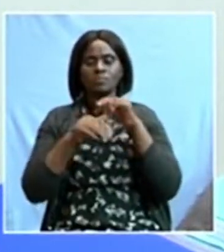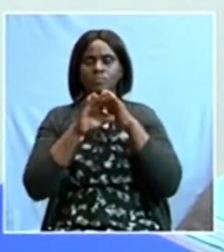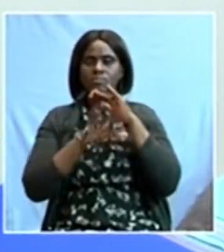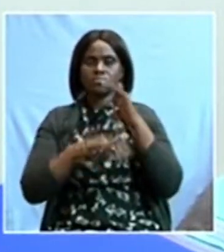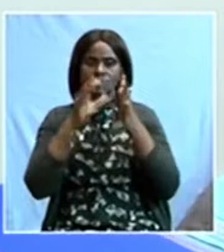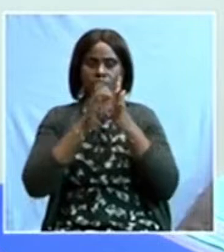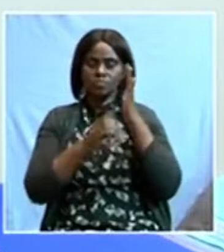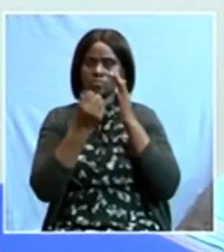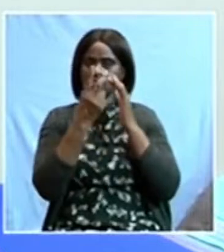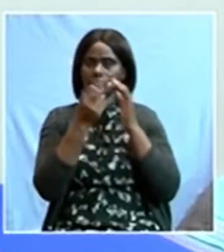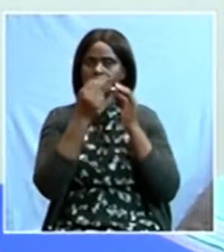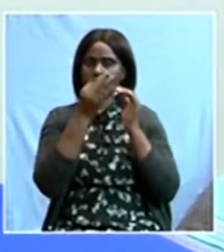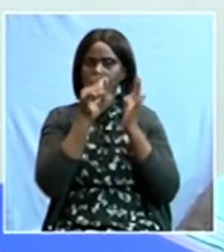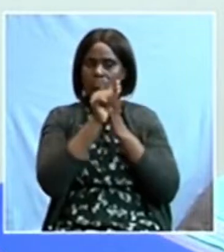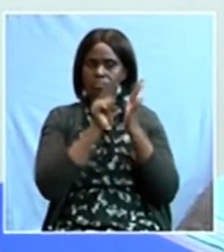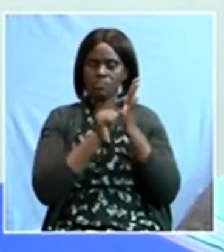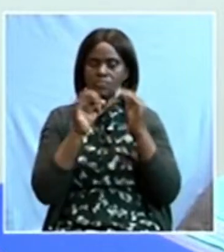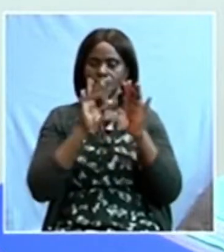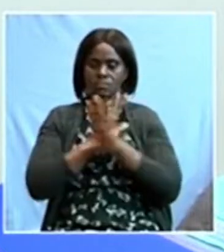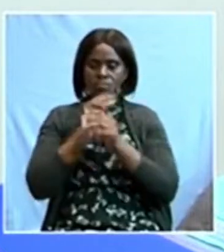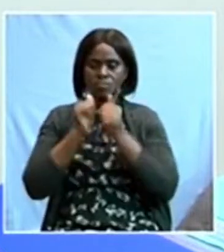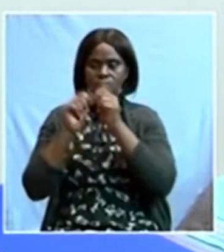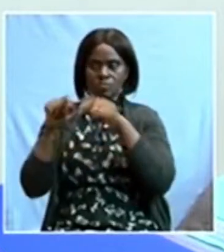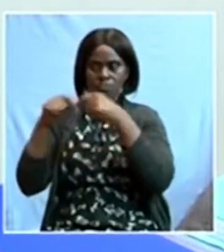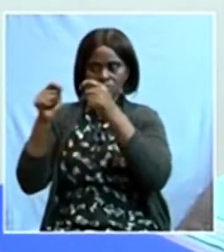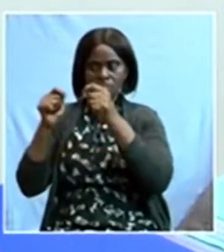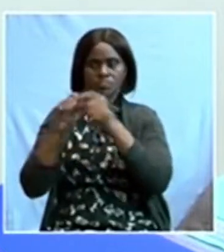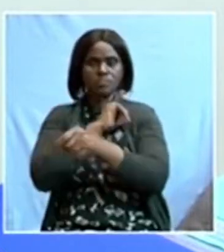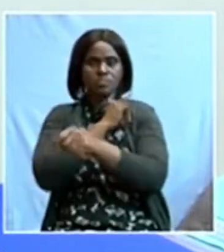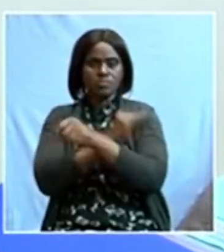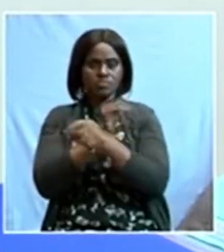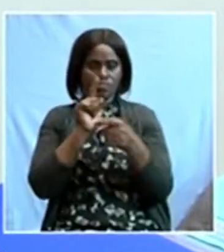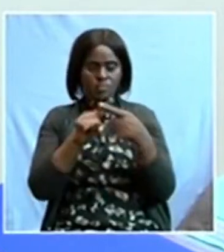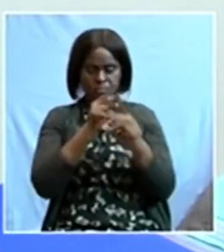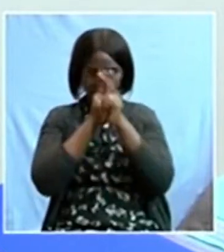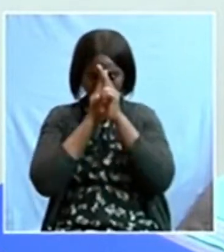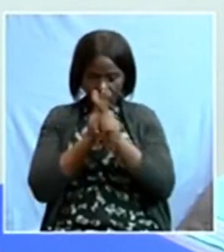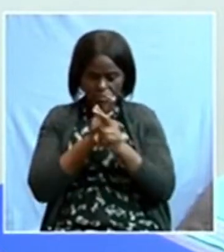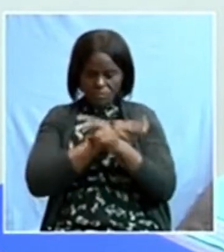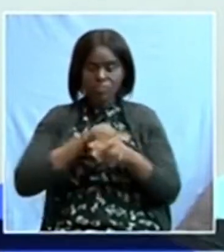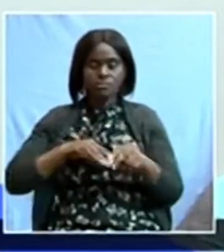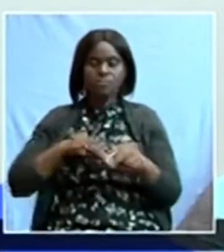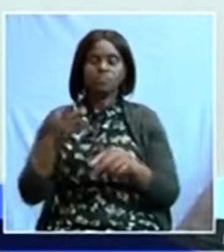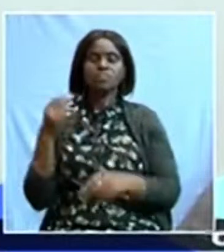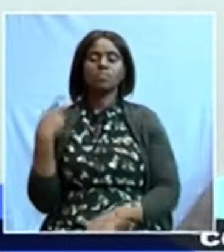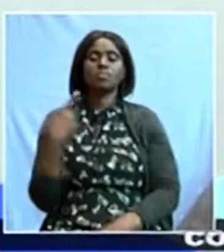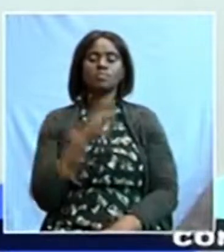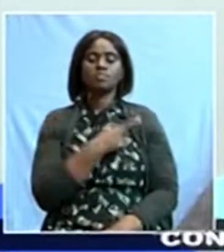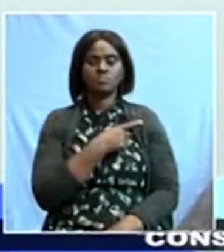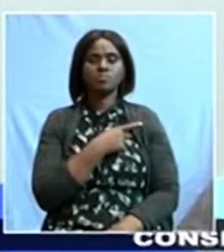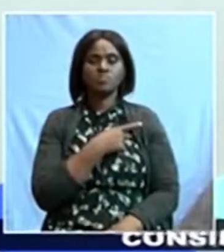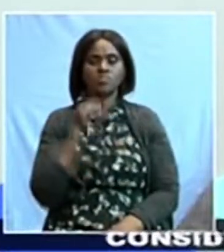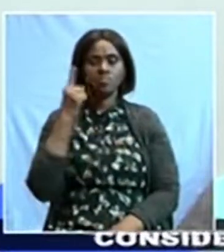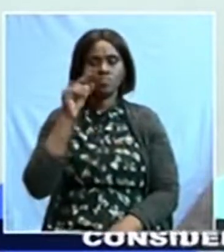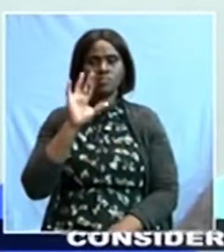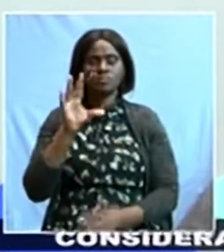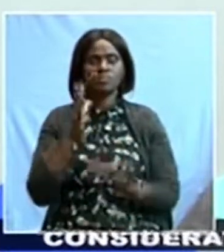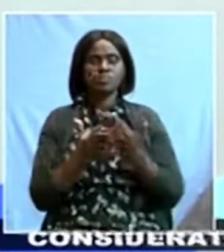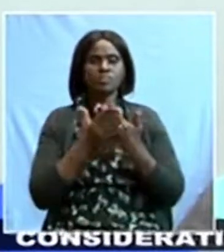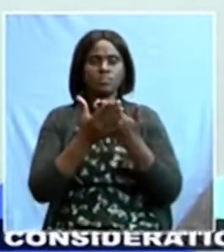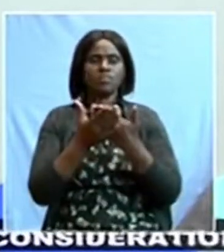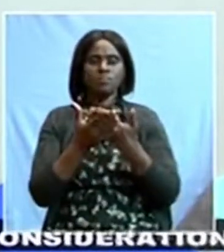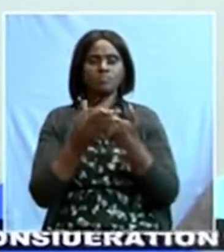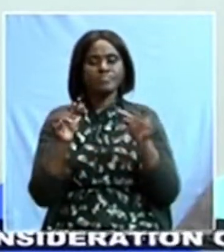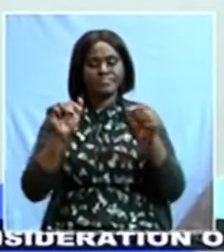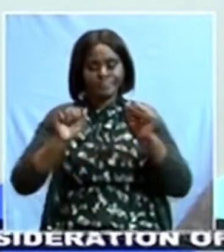of the laws of Zambia, which gives immunity to the honorable members of parliament for their submissions